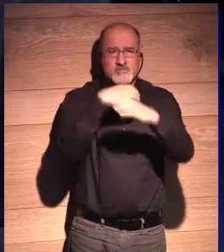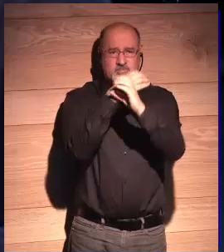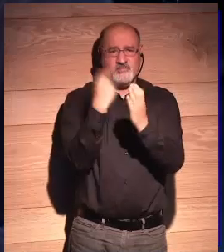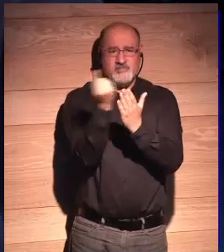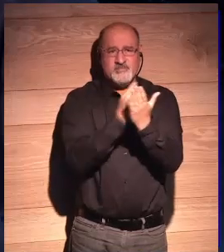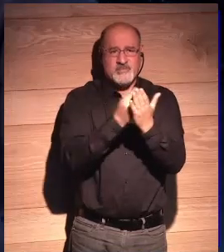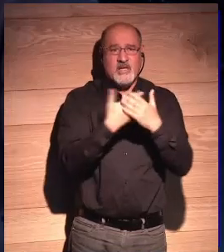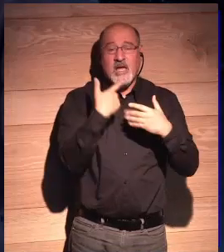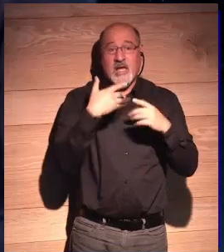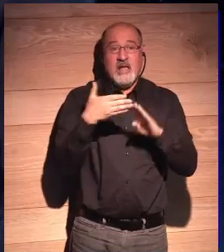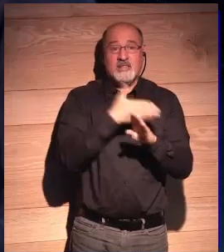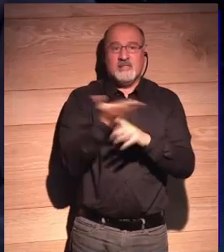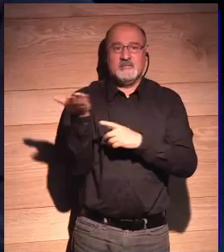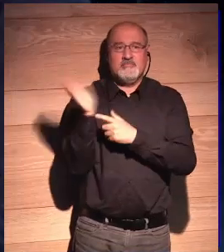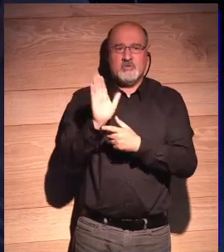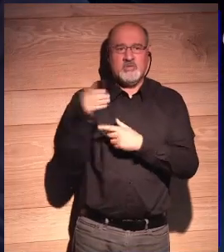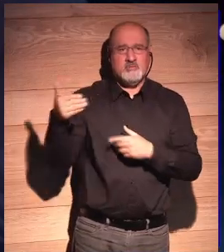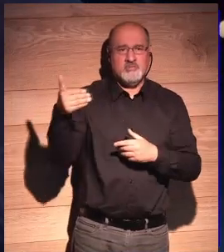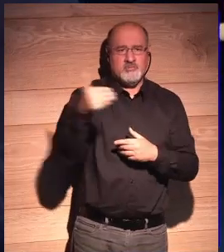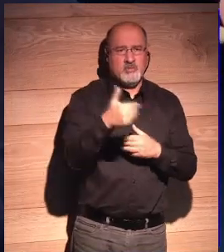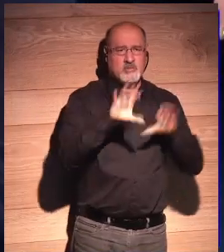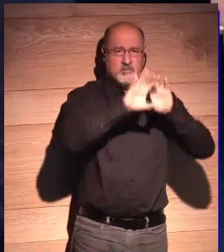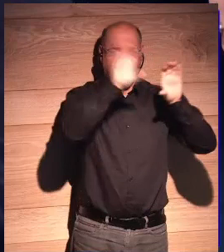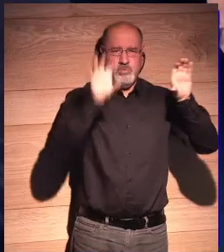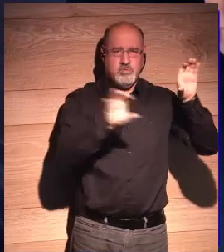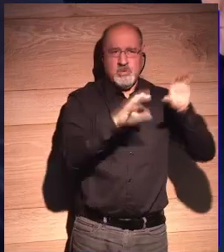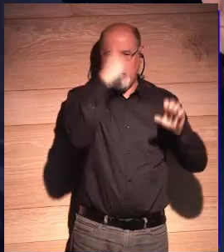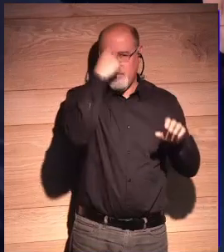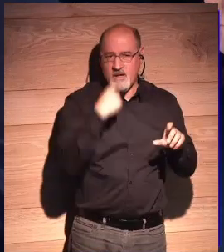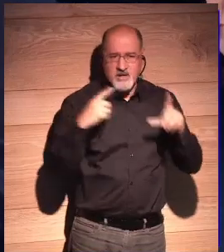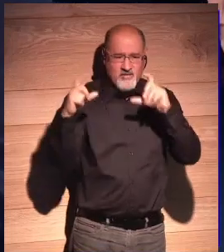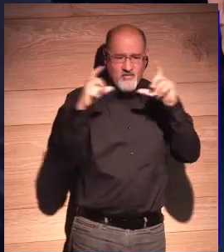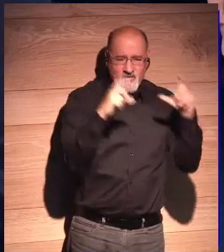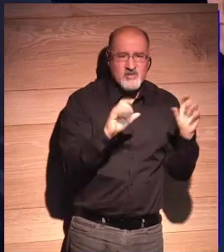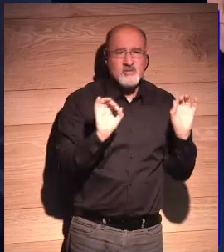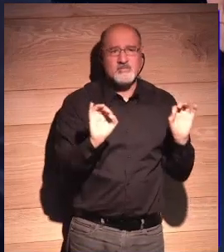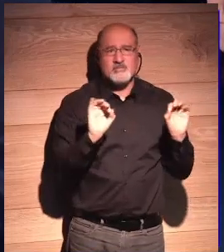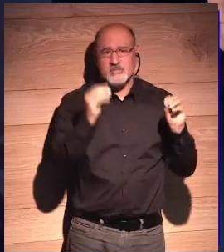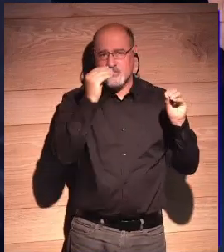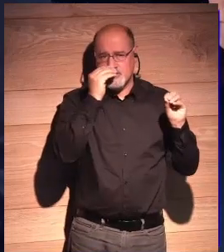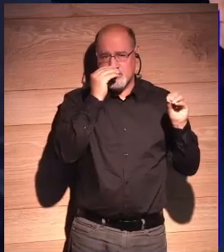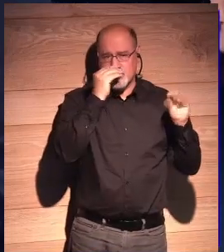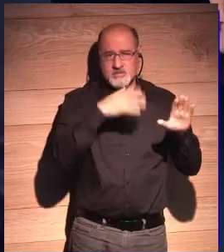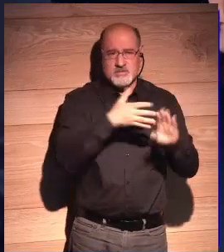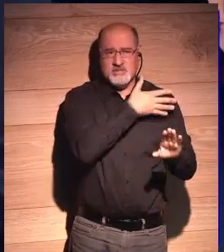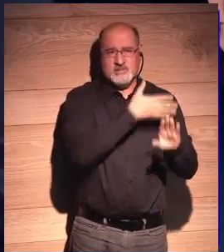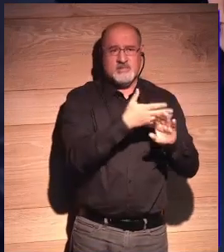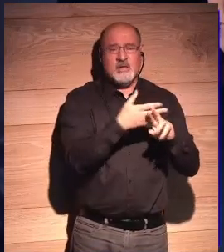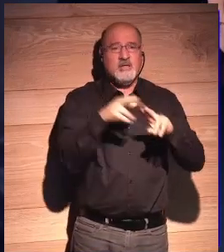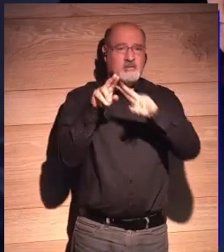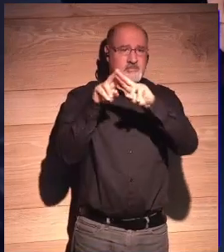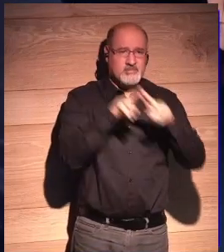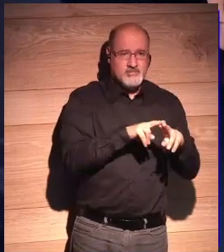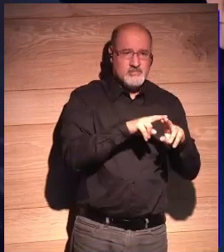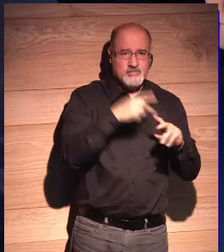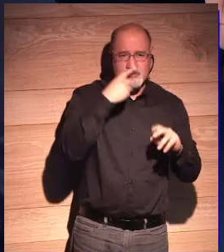at old photos and really early artwork and like old reviews and things like that. And it was